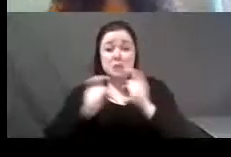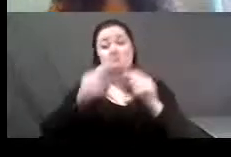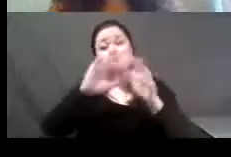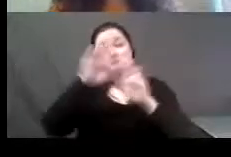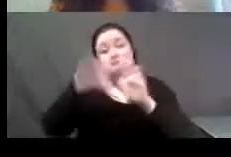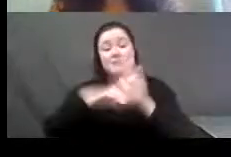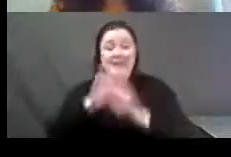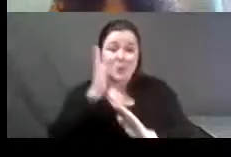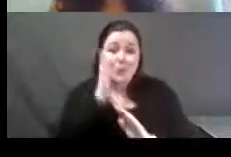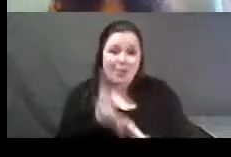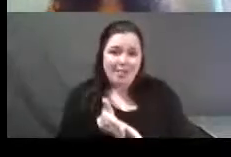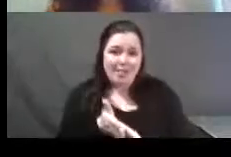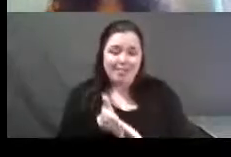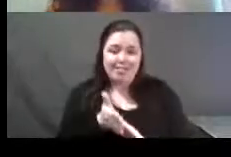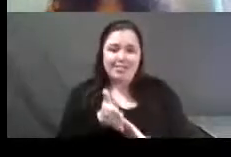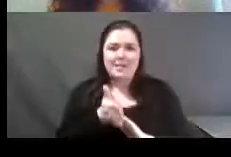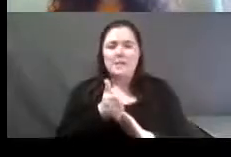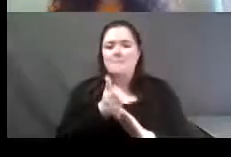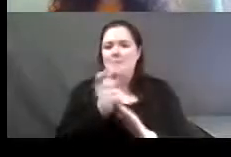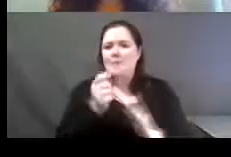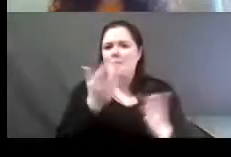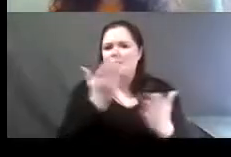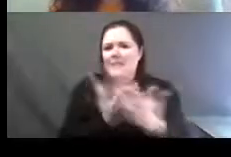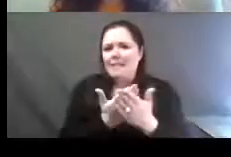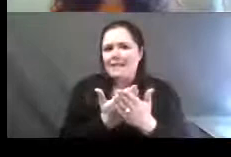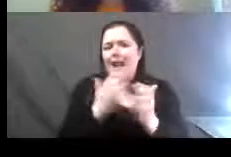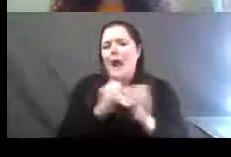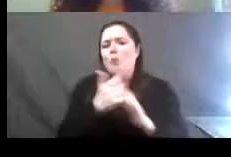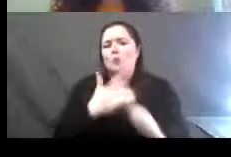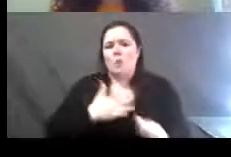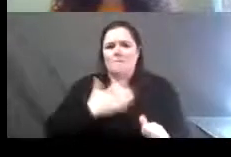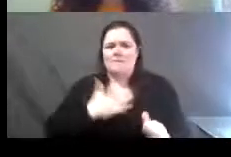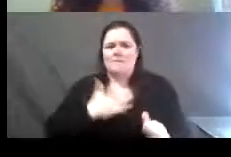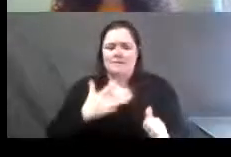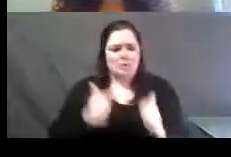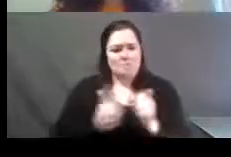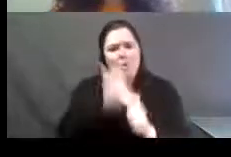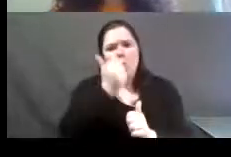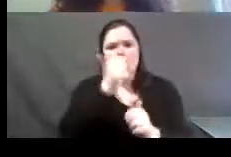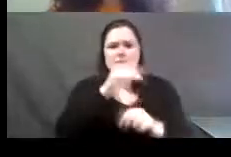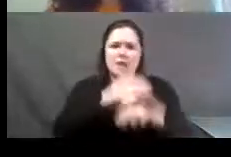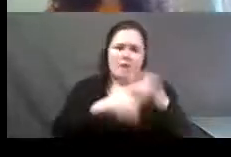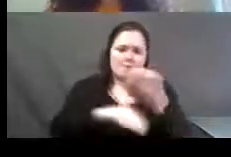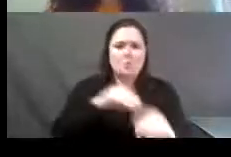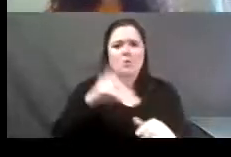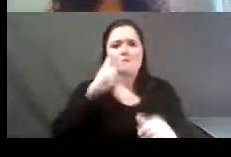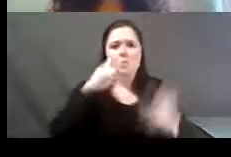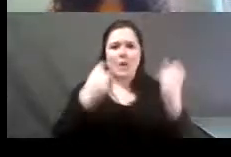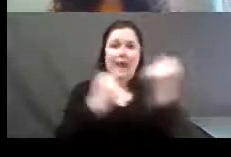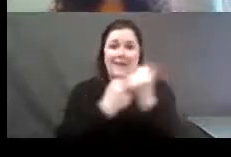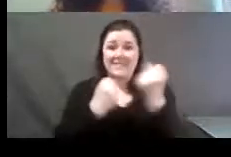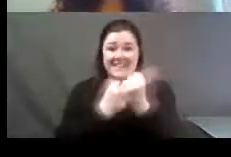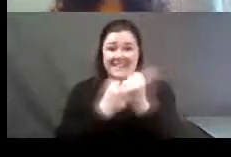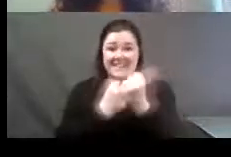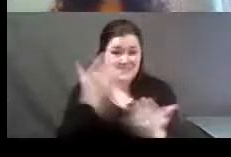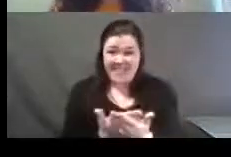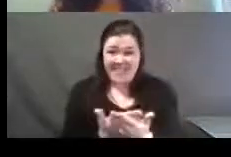future, how you feel you're most comfortable and able to advocate, that's valid and